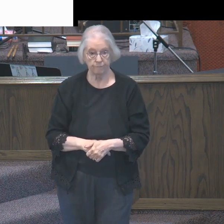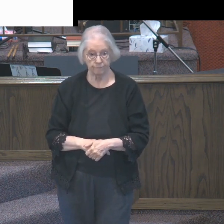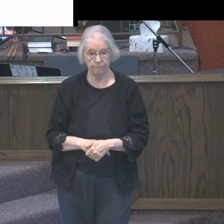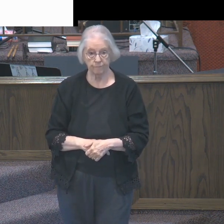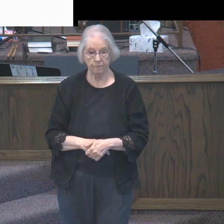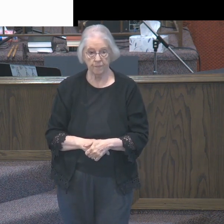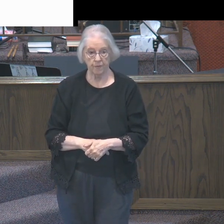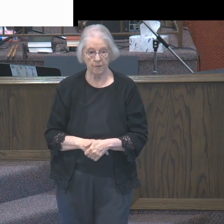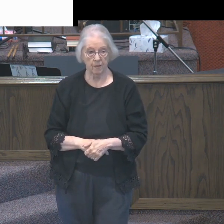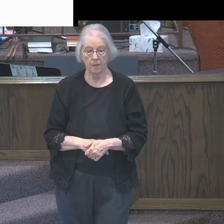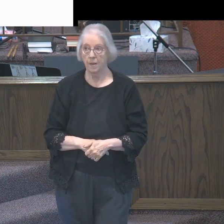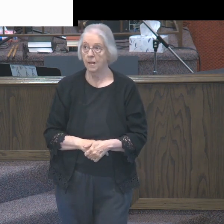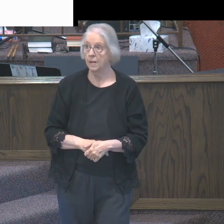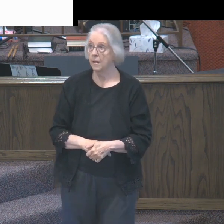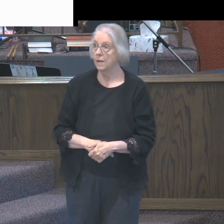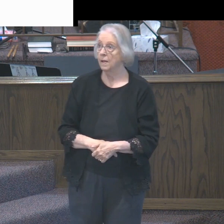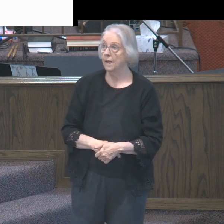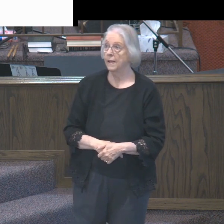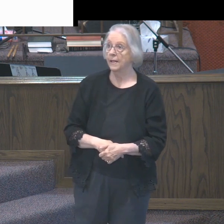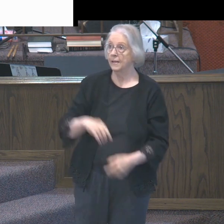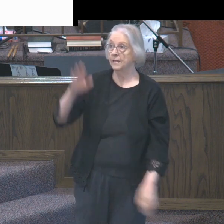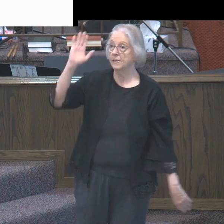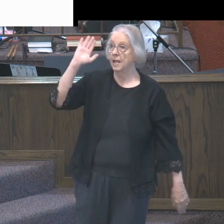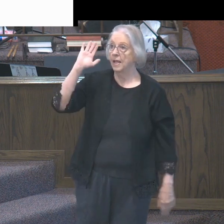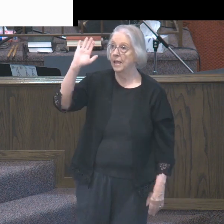It is his description.